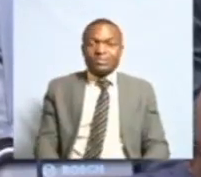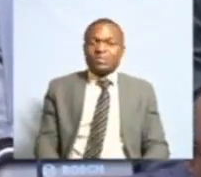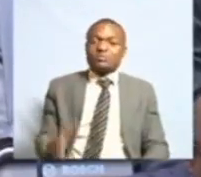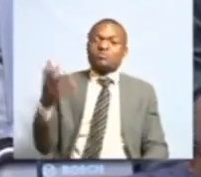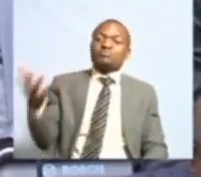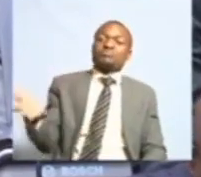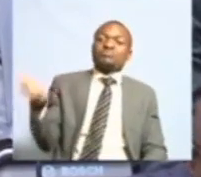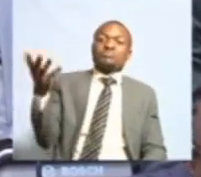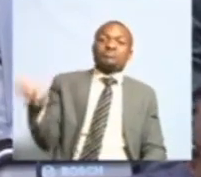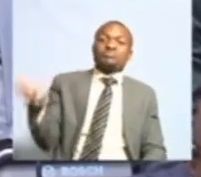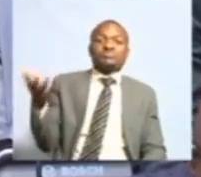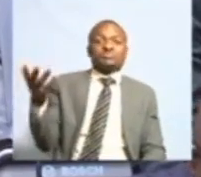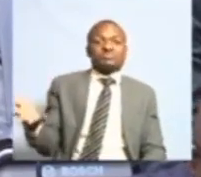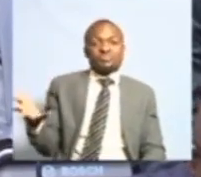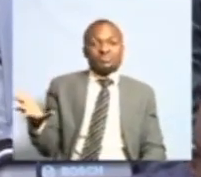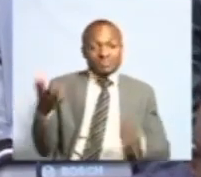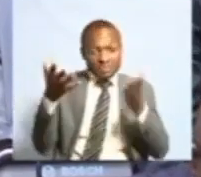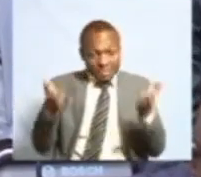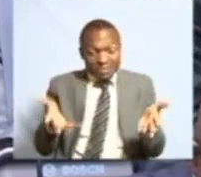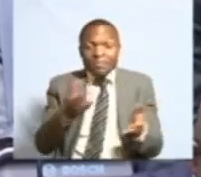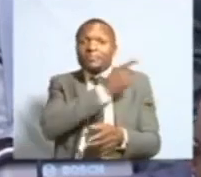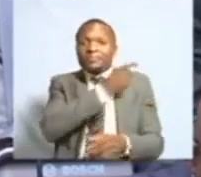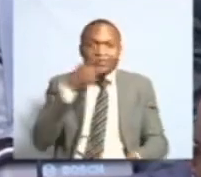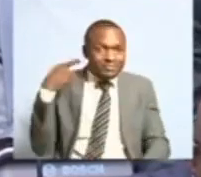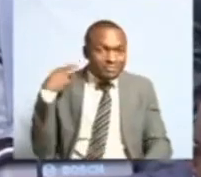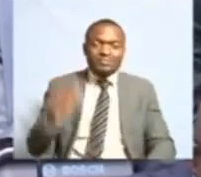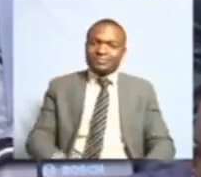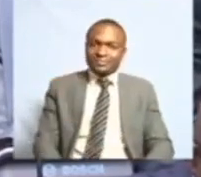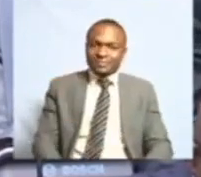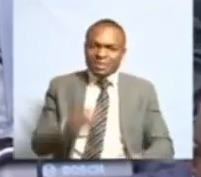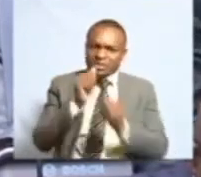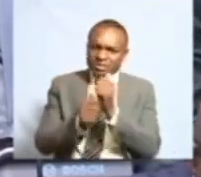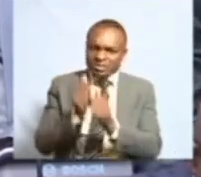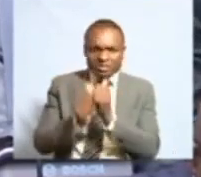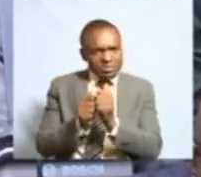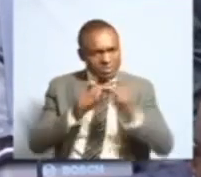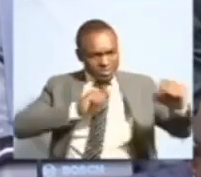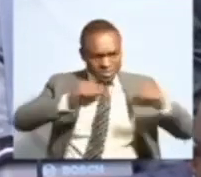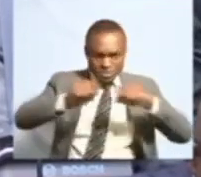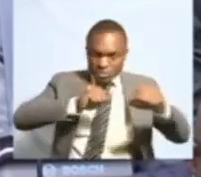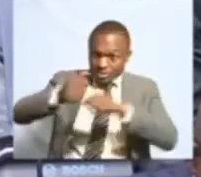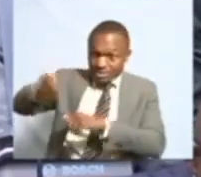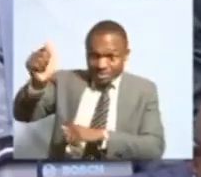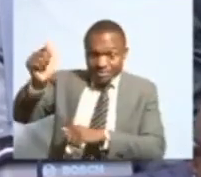discrediting this august house, which is presided by